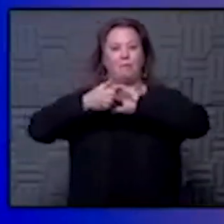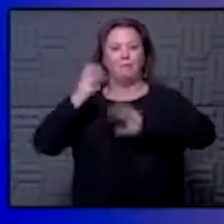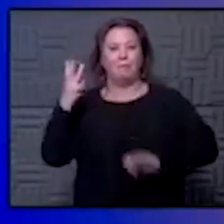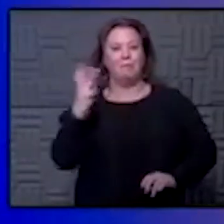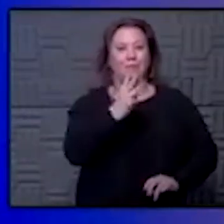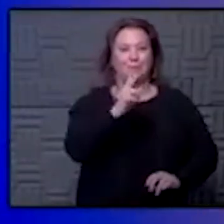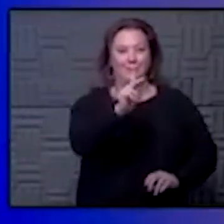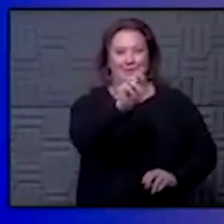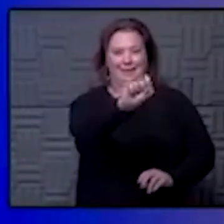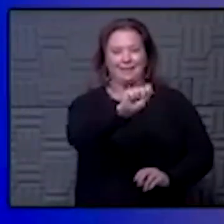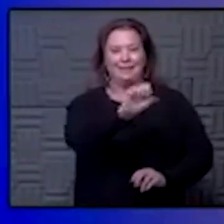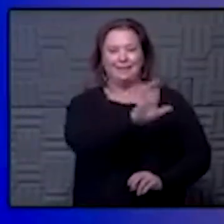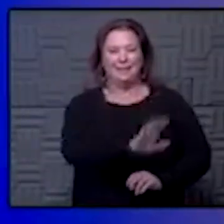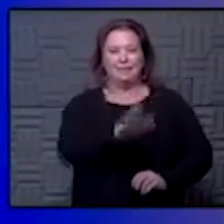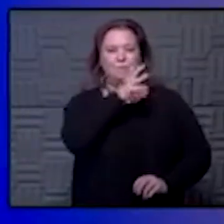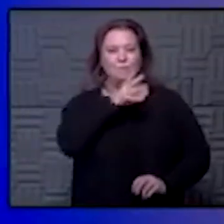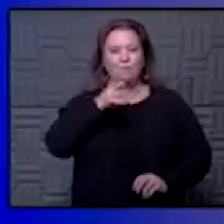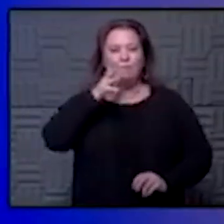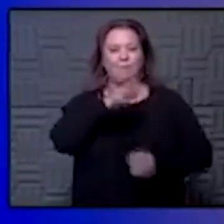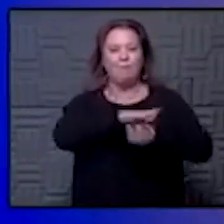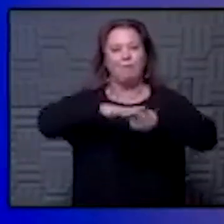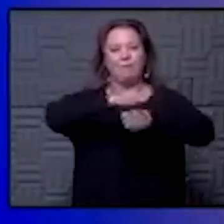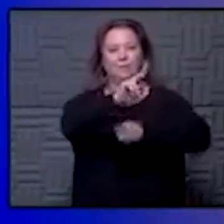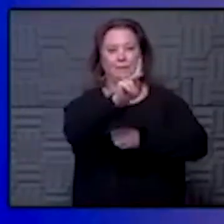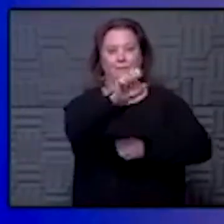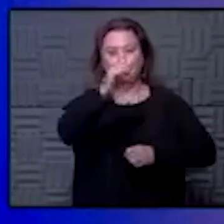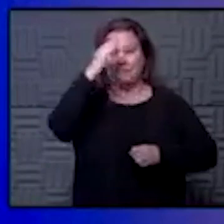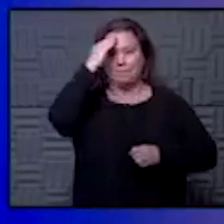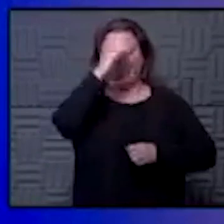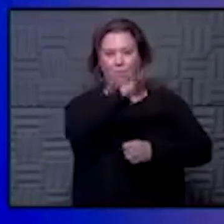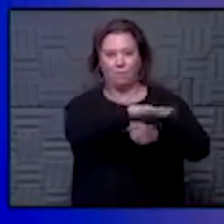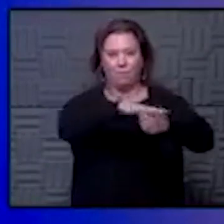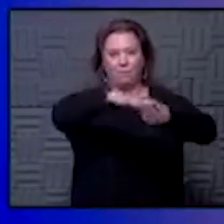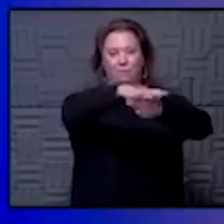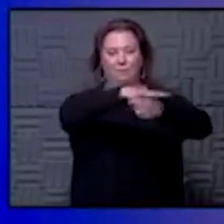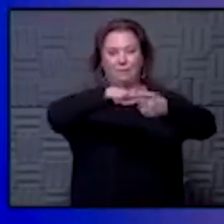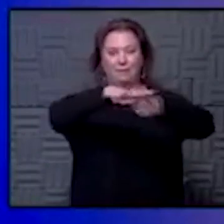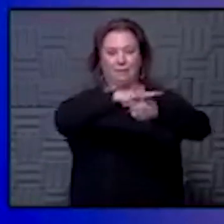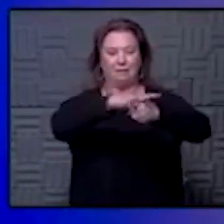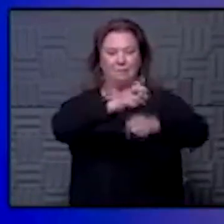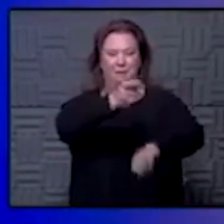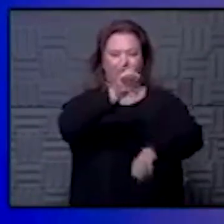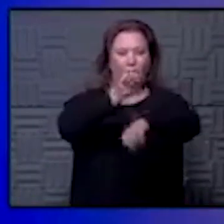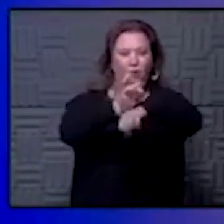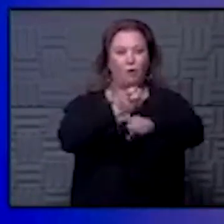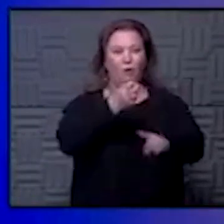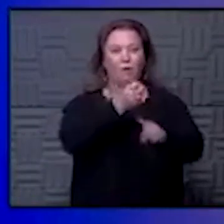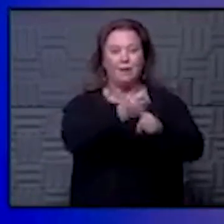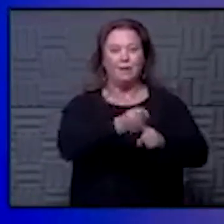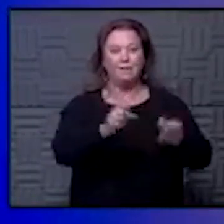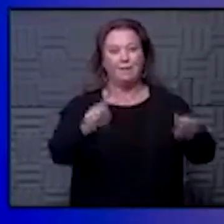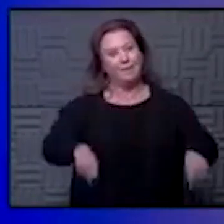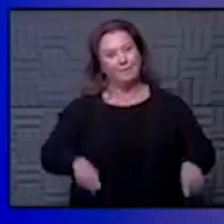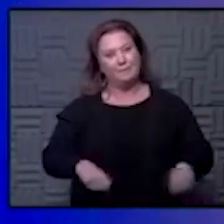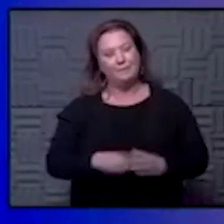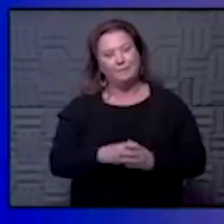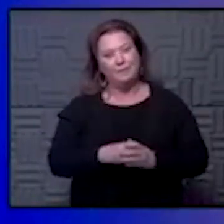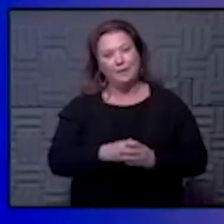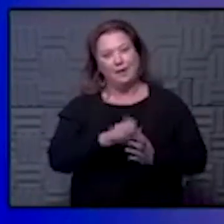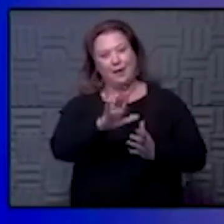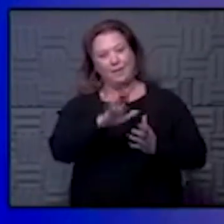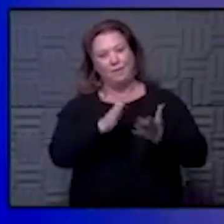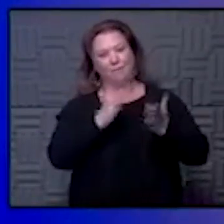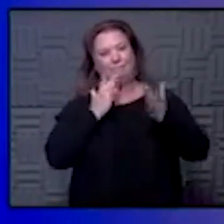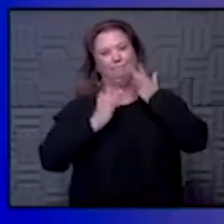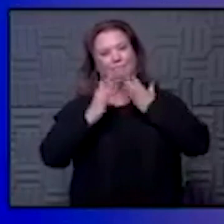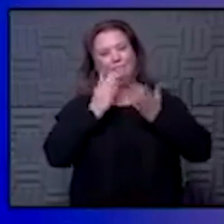west, in those rural areas, because we know that those areas can get hit extremely hard, and the amount of resources